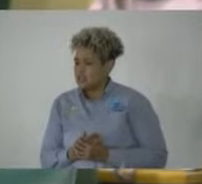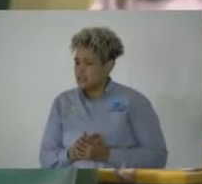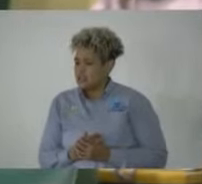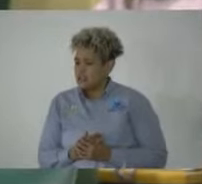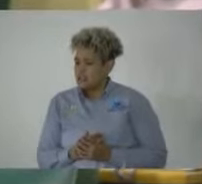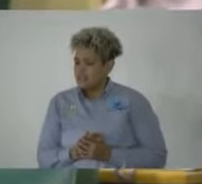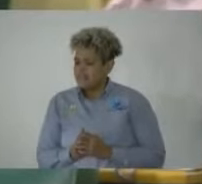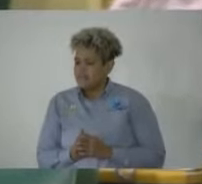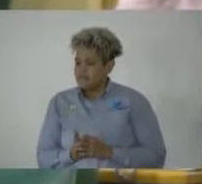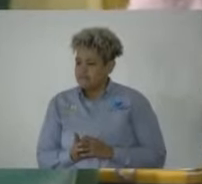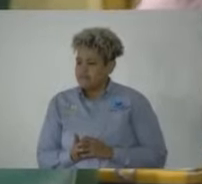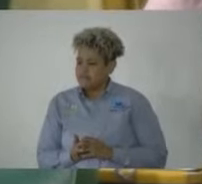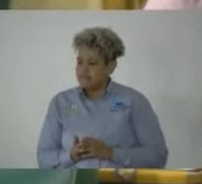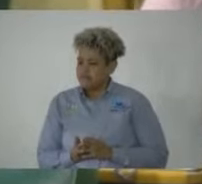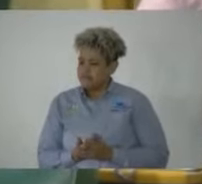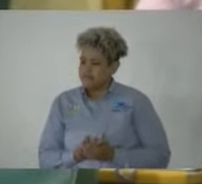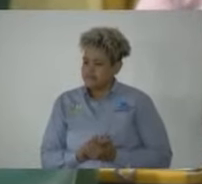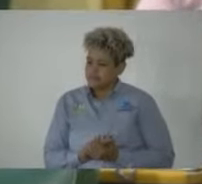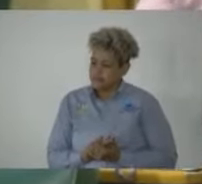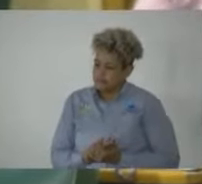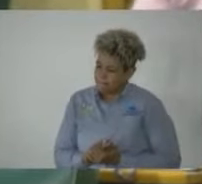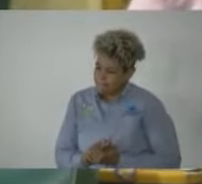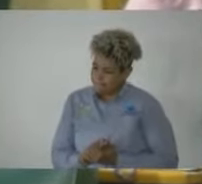have no use.